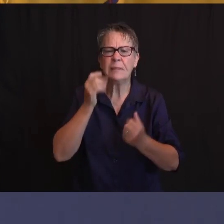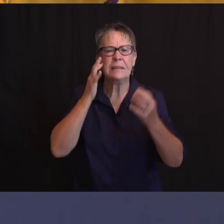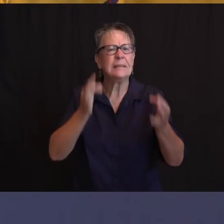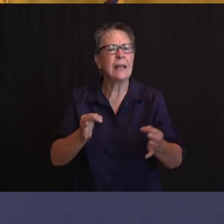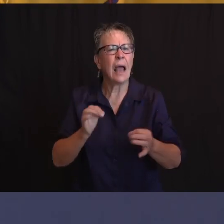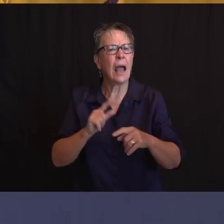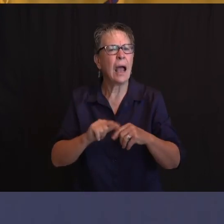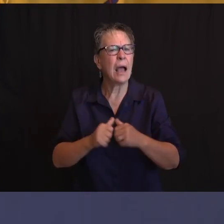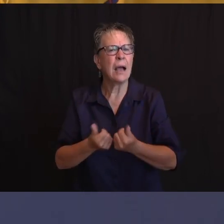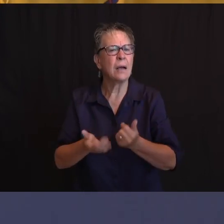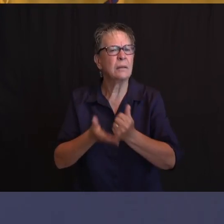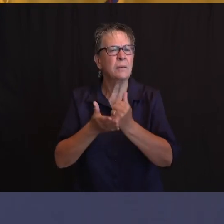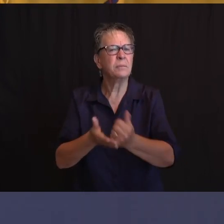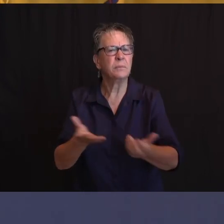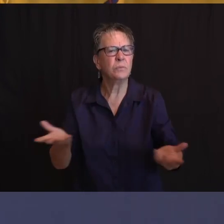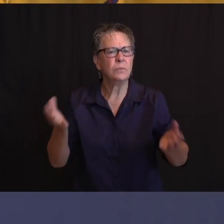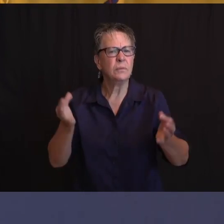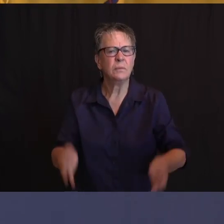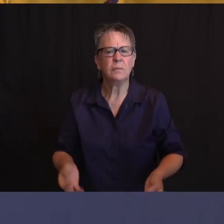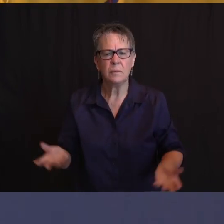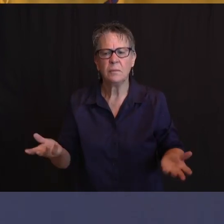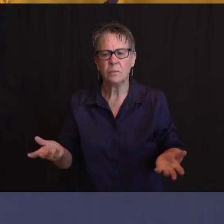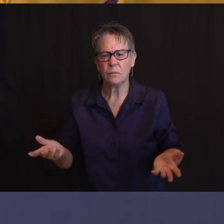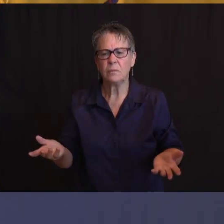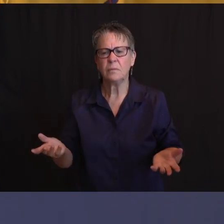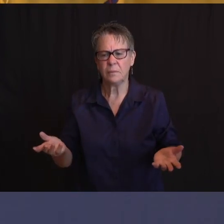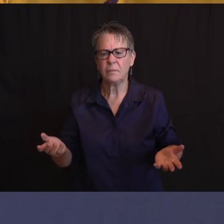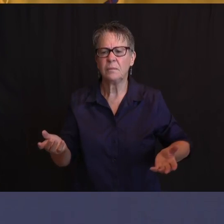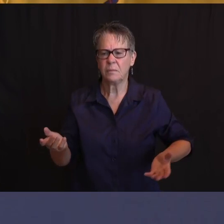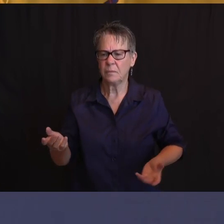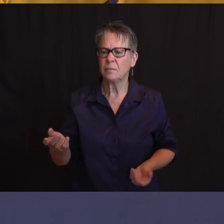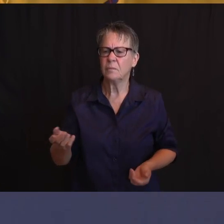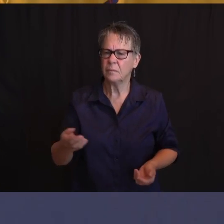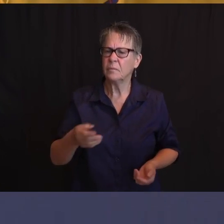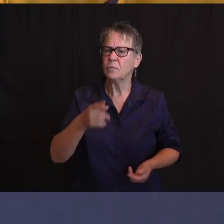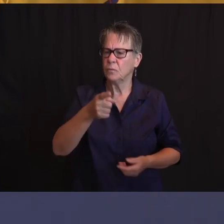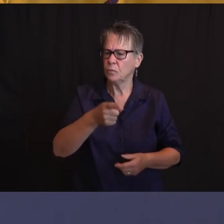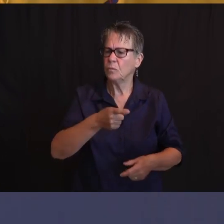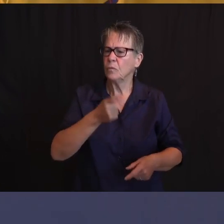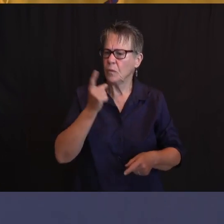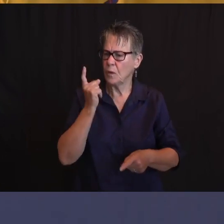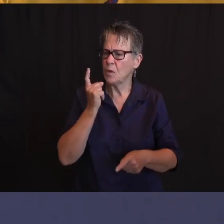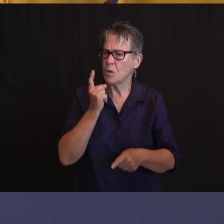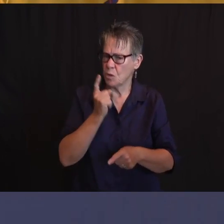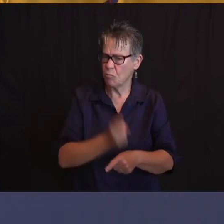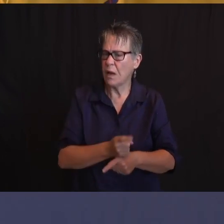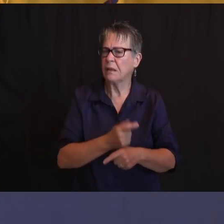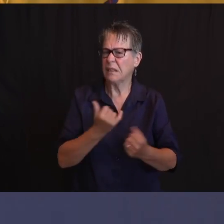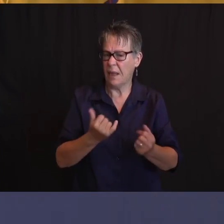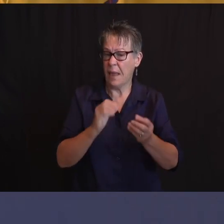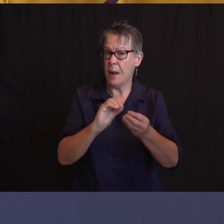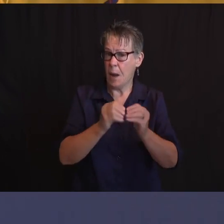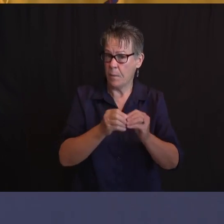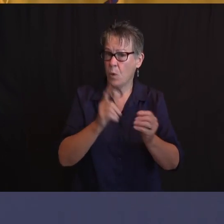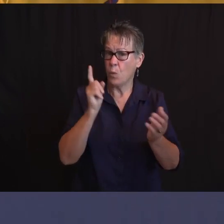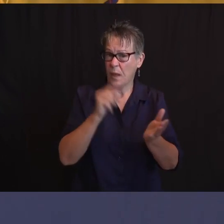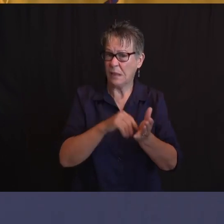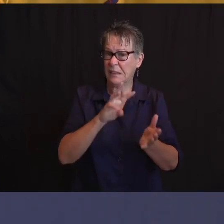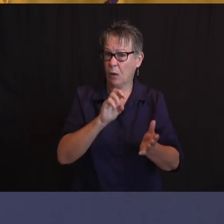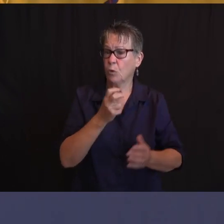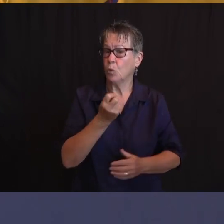1,612, and the objective in the near term is to get to 15 tracers per 100,000